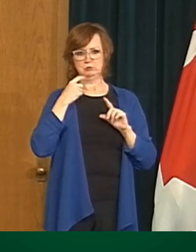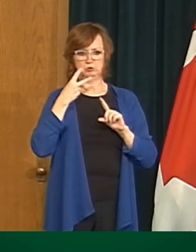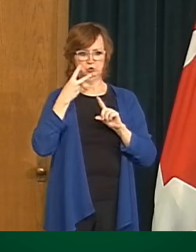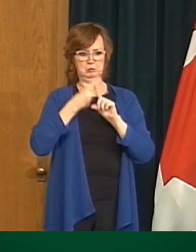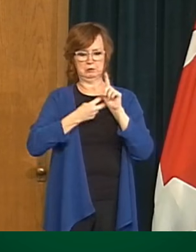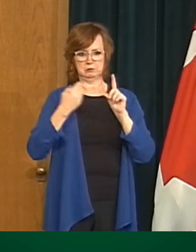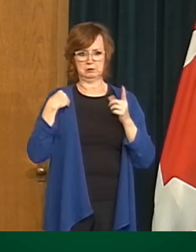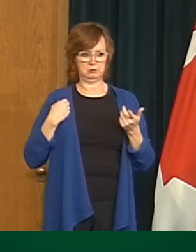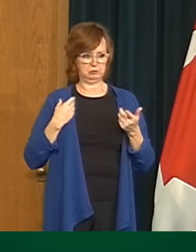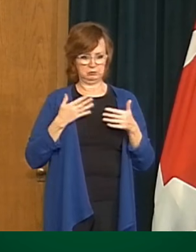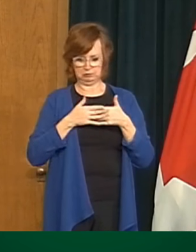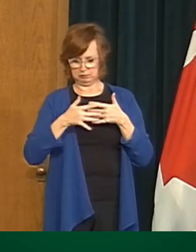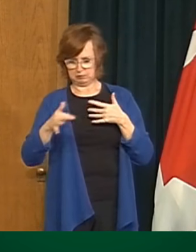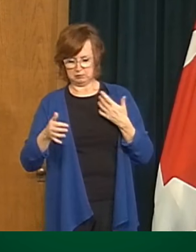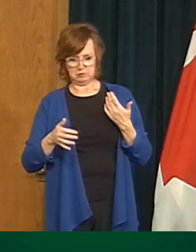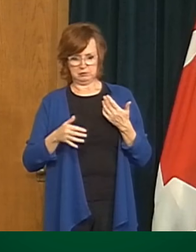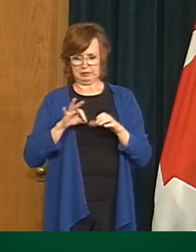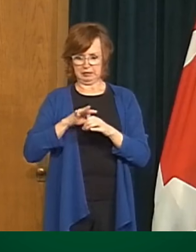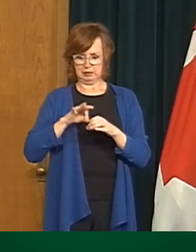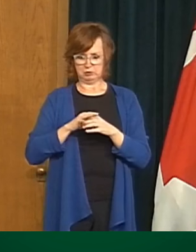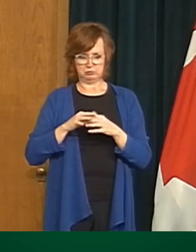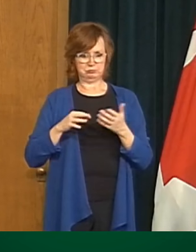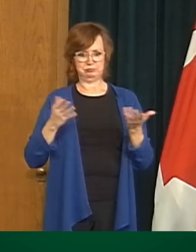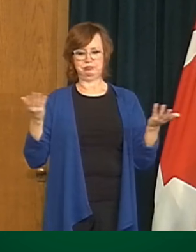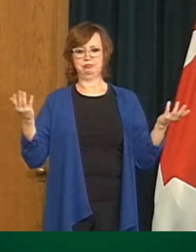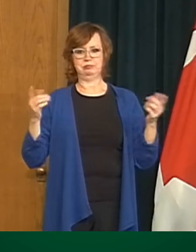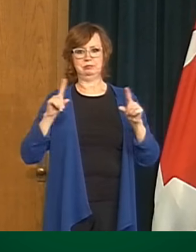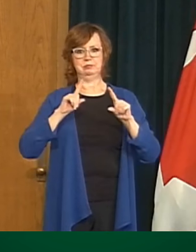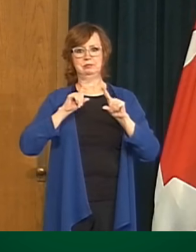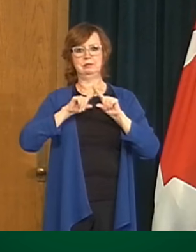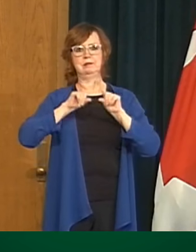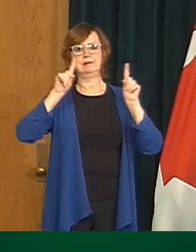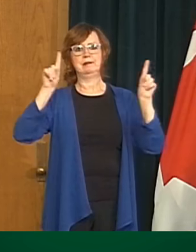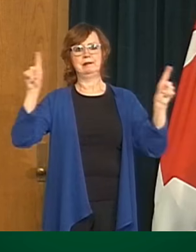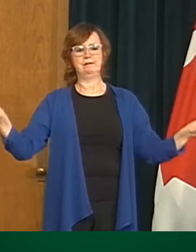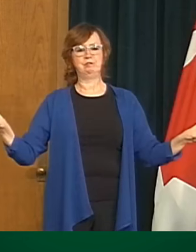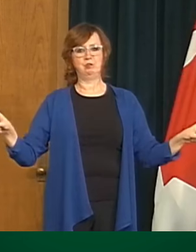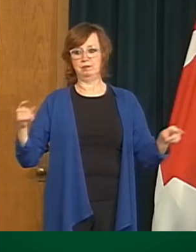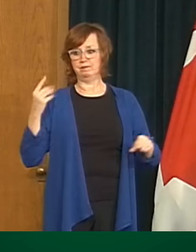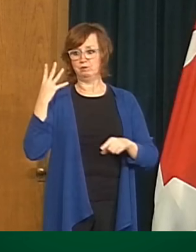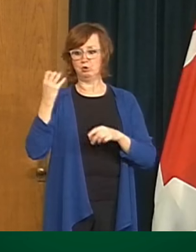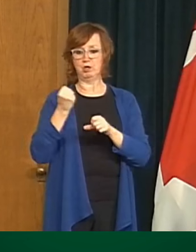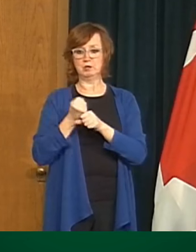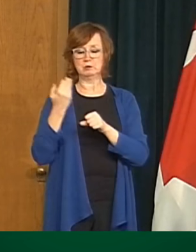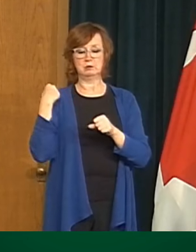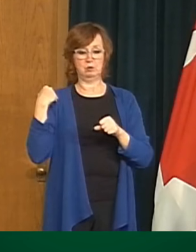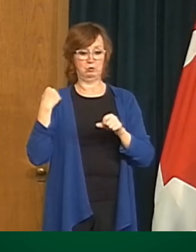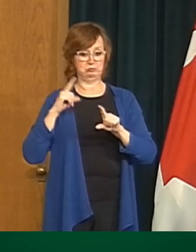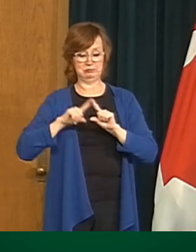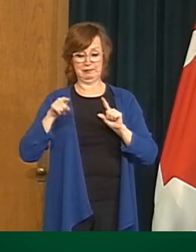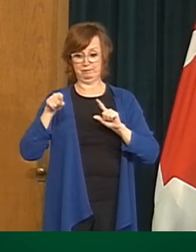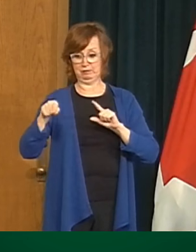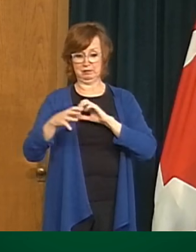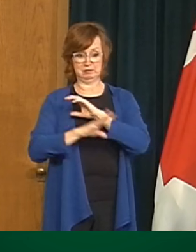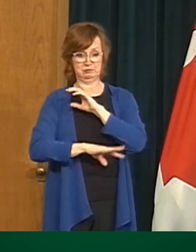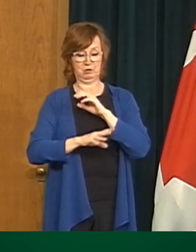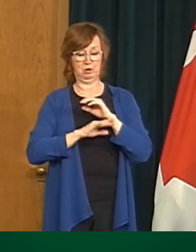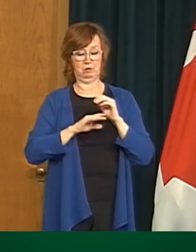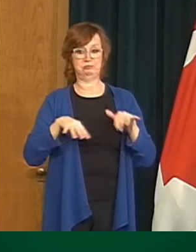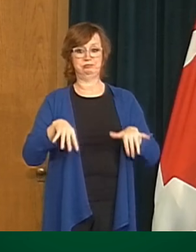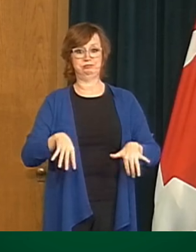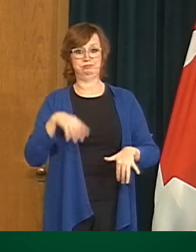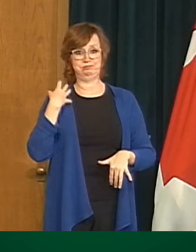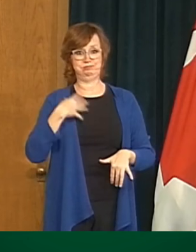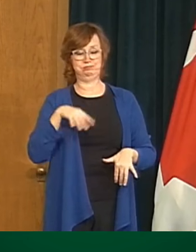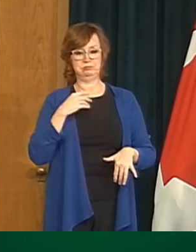likely include how we conduct an election here in this fall in Saskatchewan. In the same way, things are different